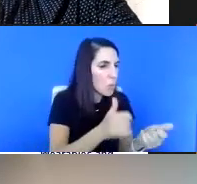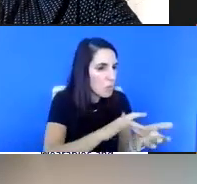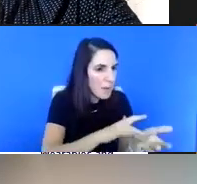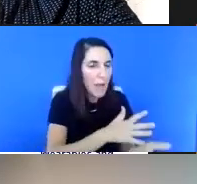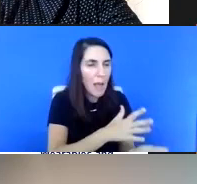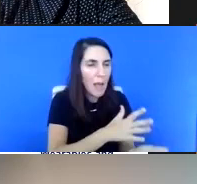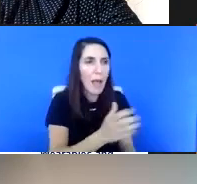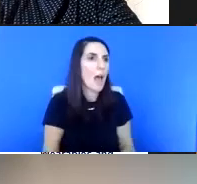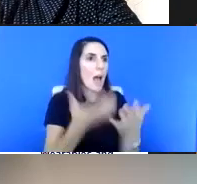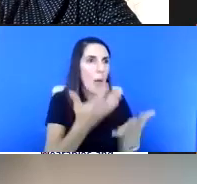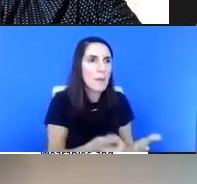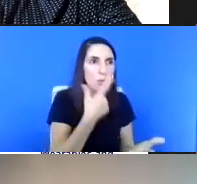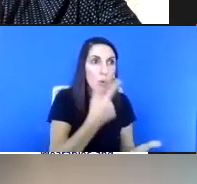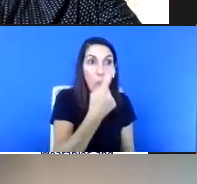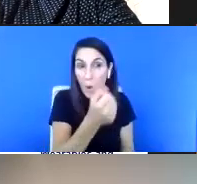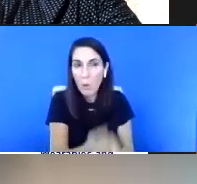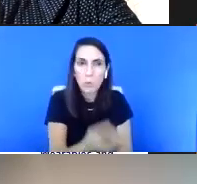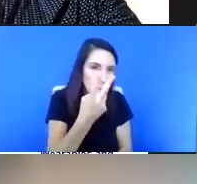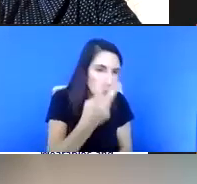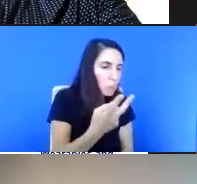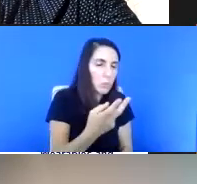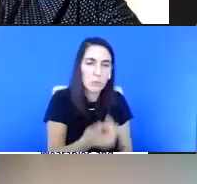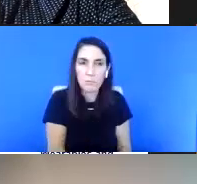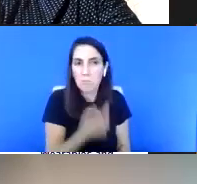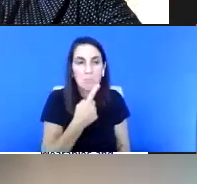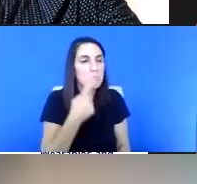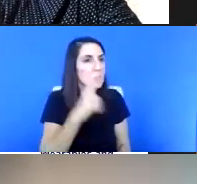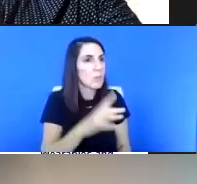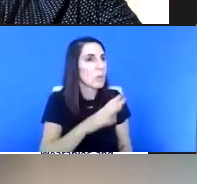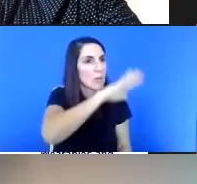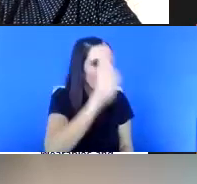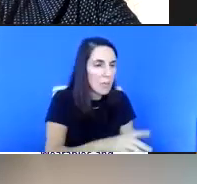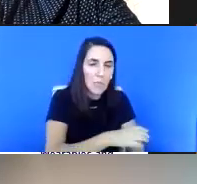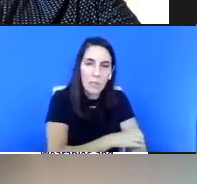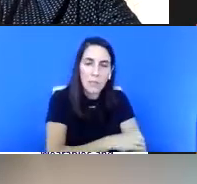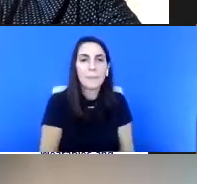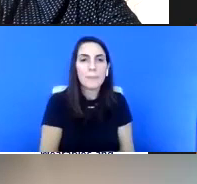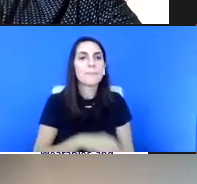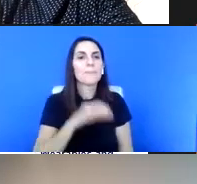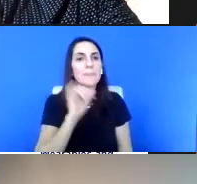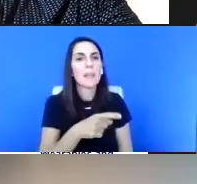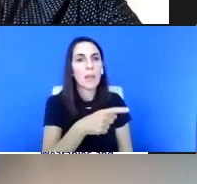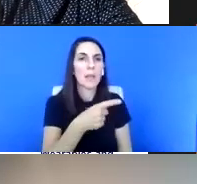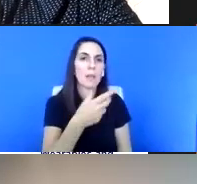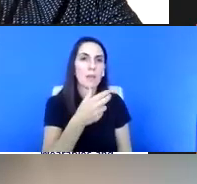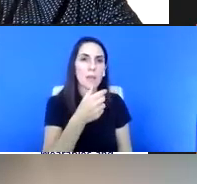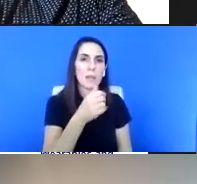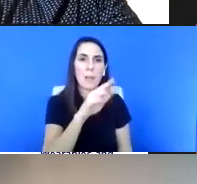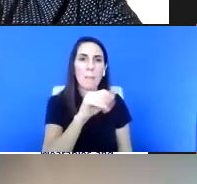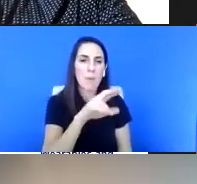talking about. The cost of the imprecise medicine is everything that the person has to go through as a result